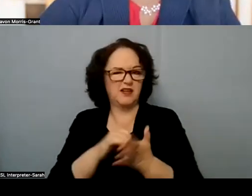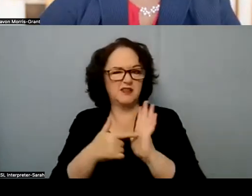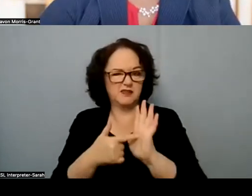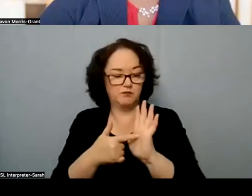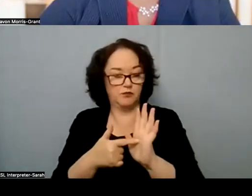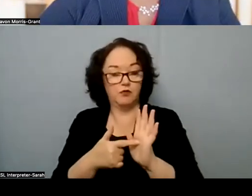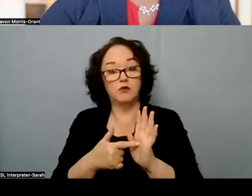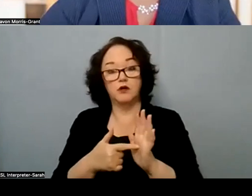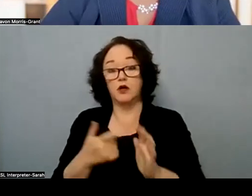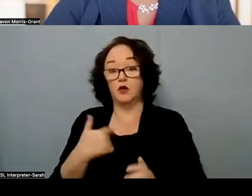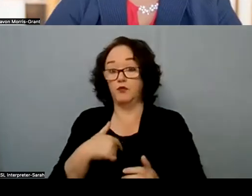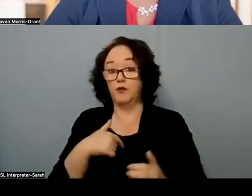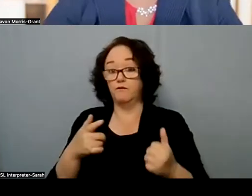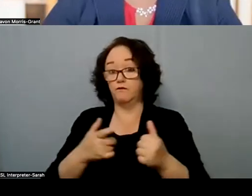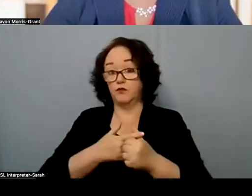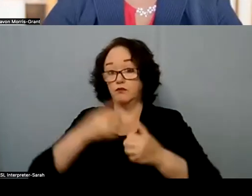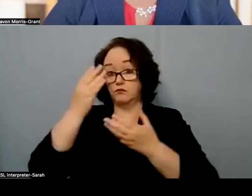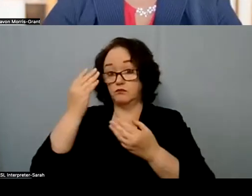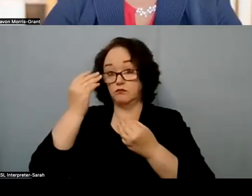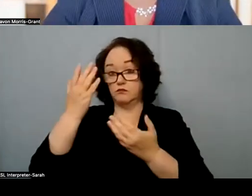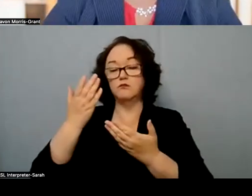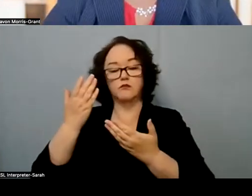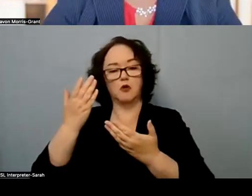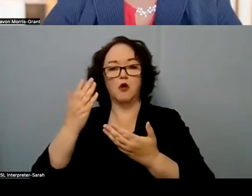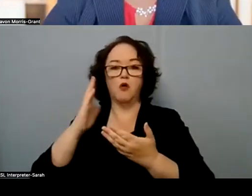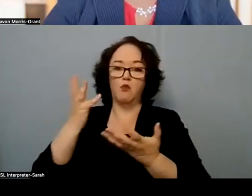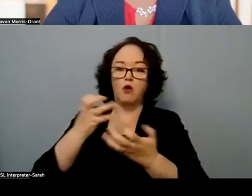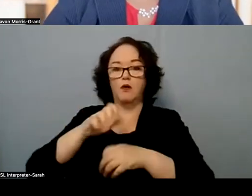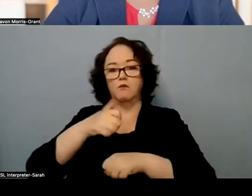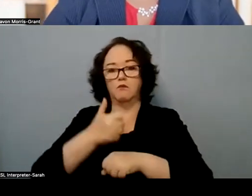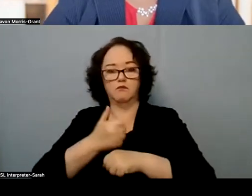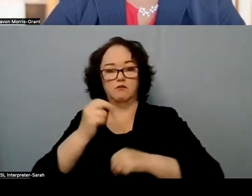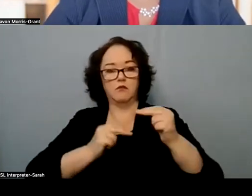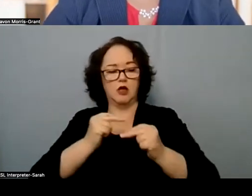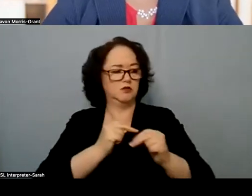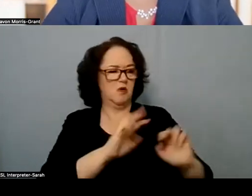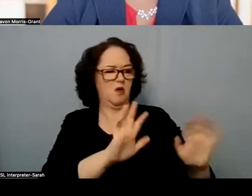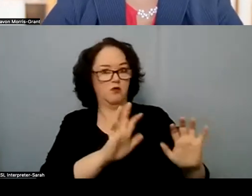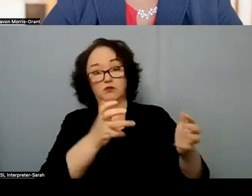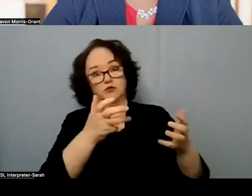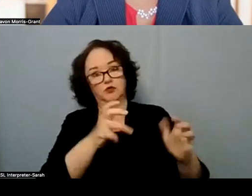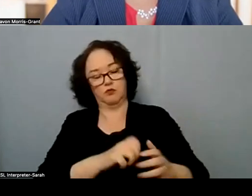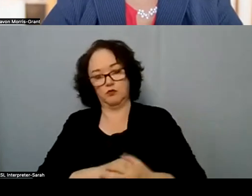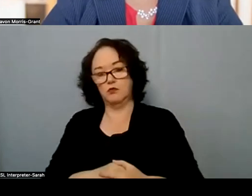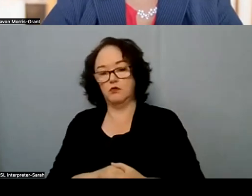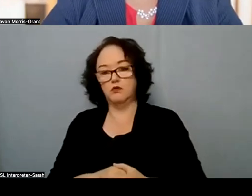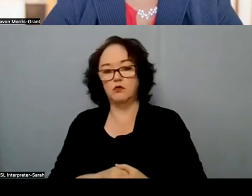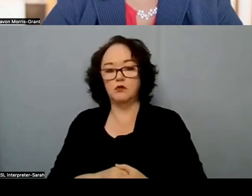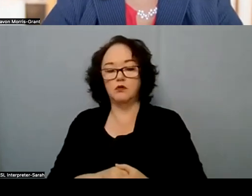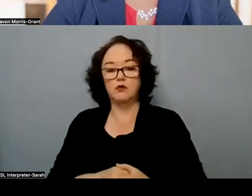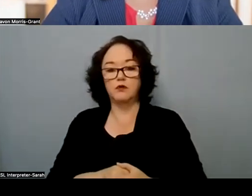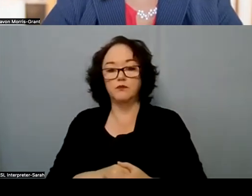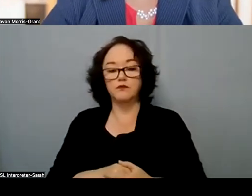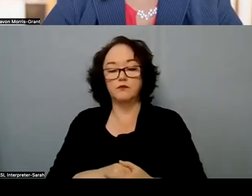But those units are built on a location where an affordable housing development had actually burned down. So it's in a